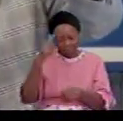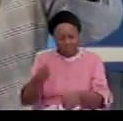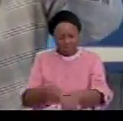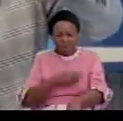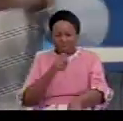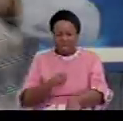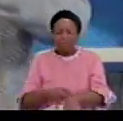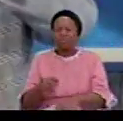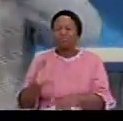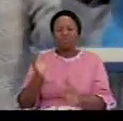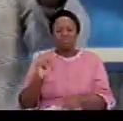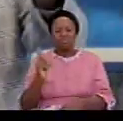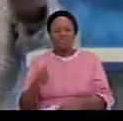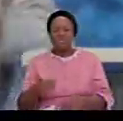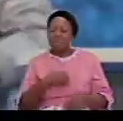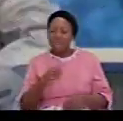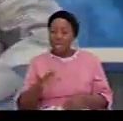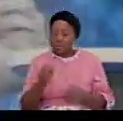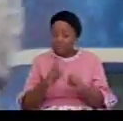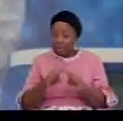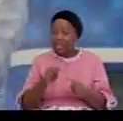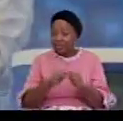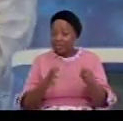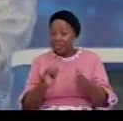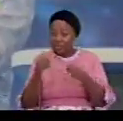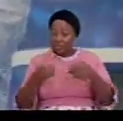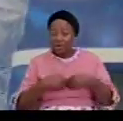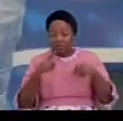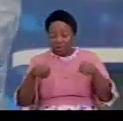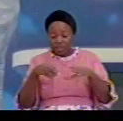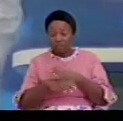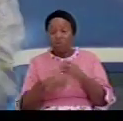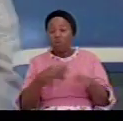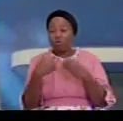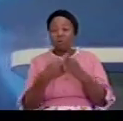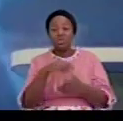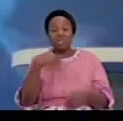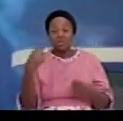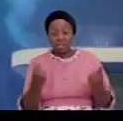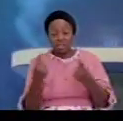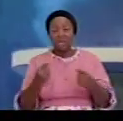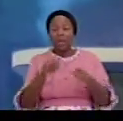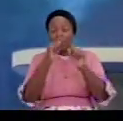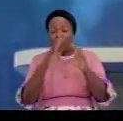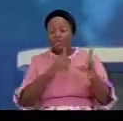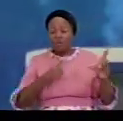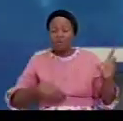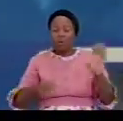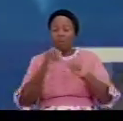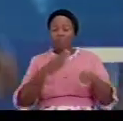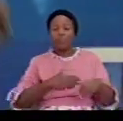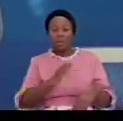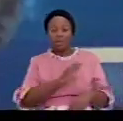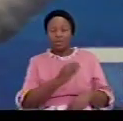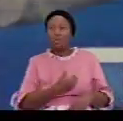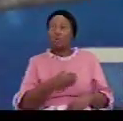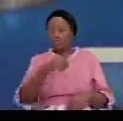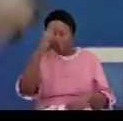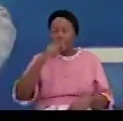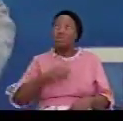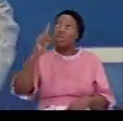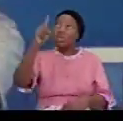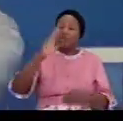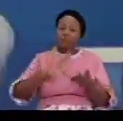sin you have committed, all iniquities, bless the Lord, O my soul. He forgives